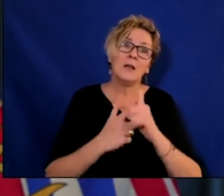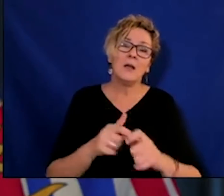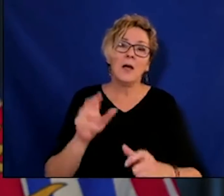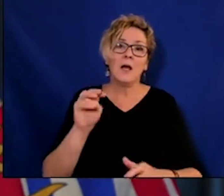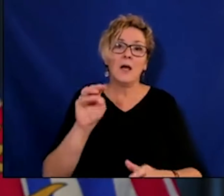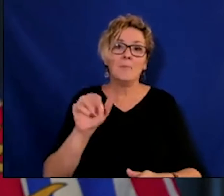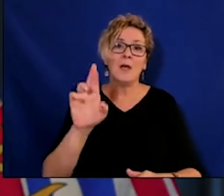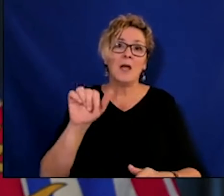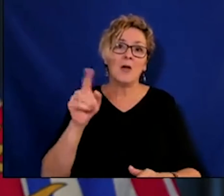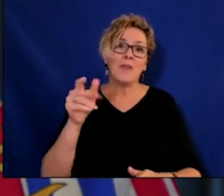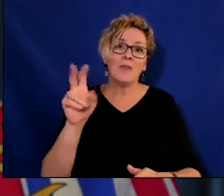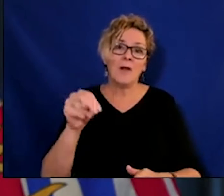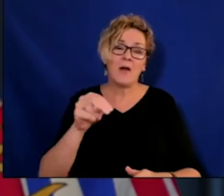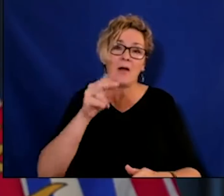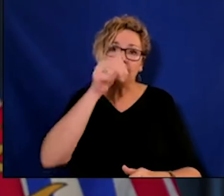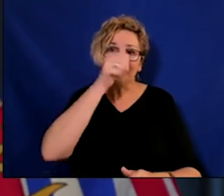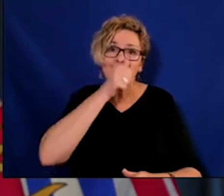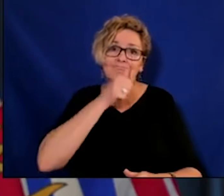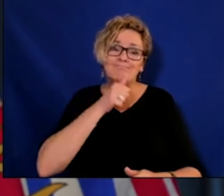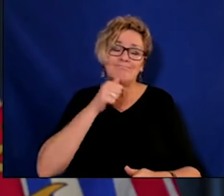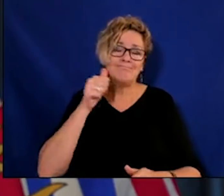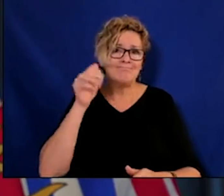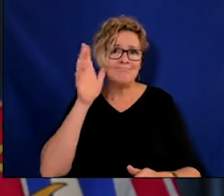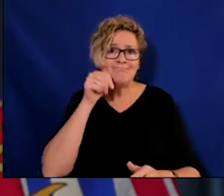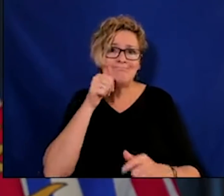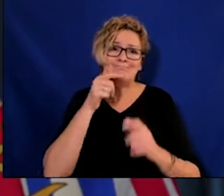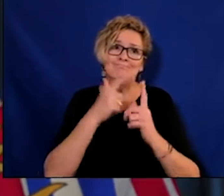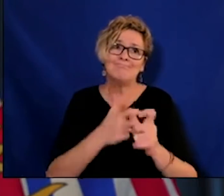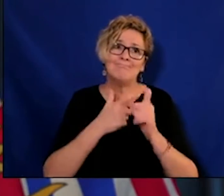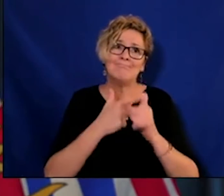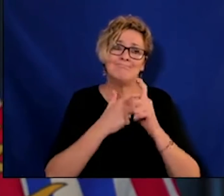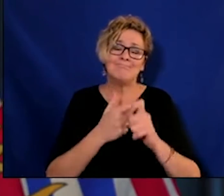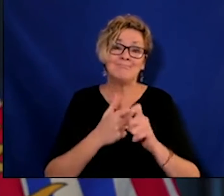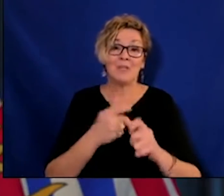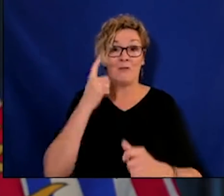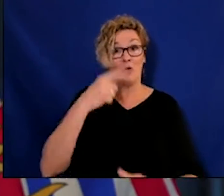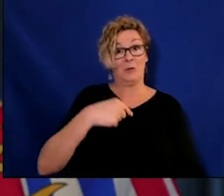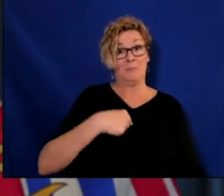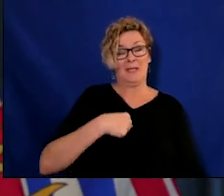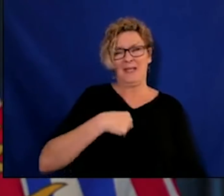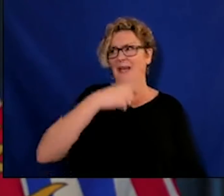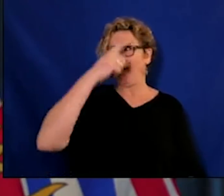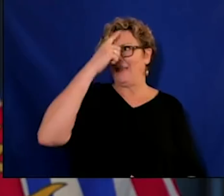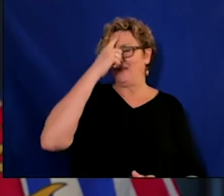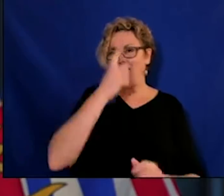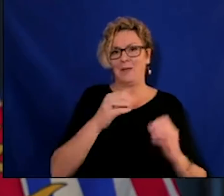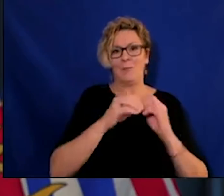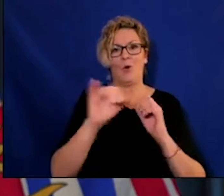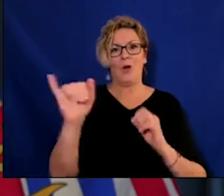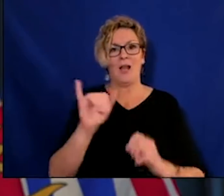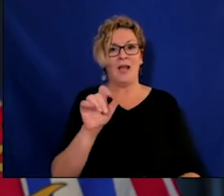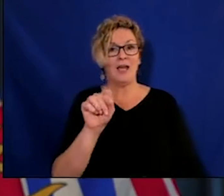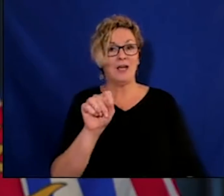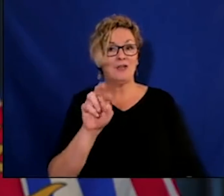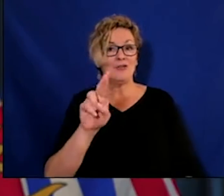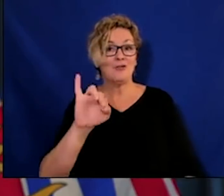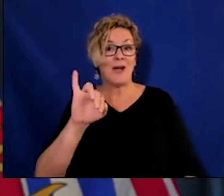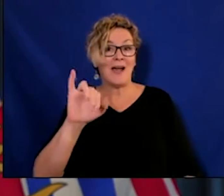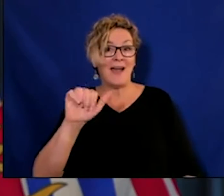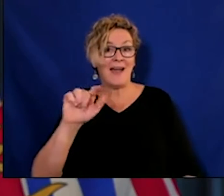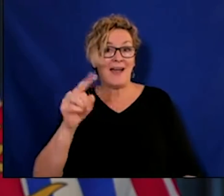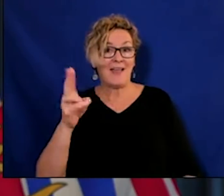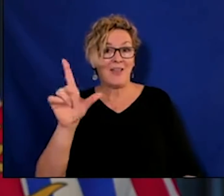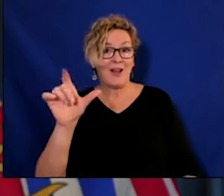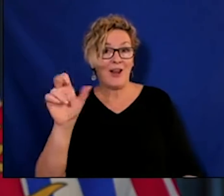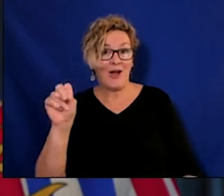leg, but 3 different, strenuous, difficult legs. A swim, and then a bike,